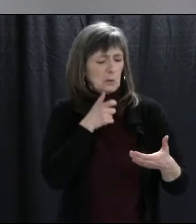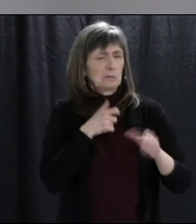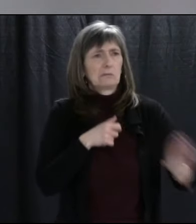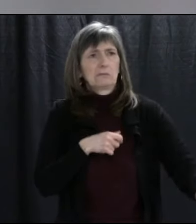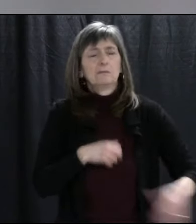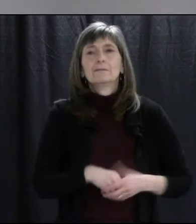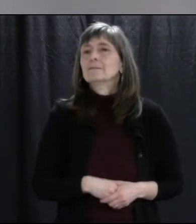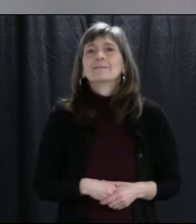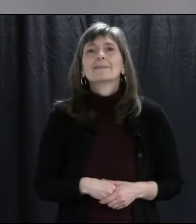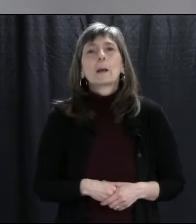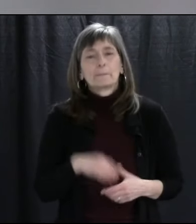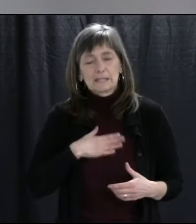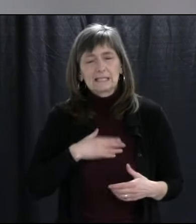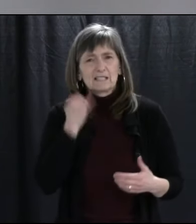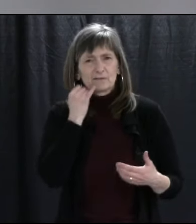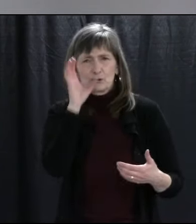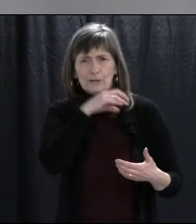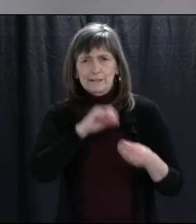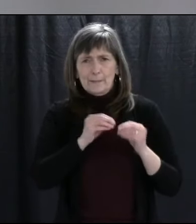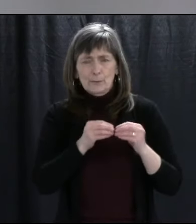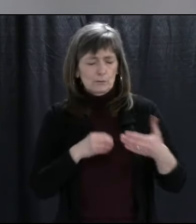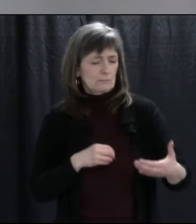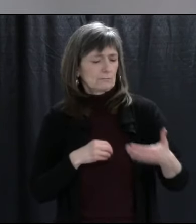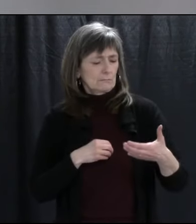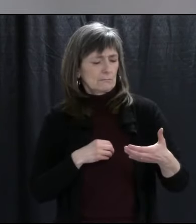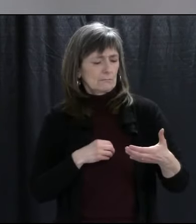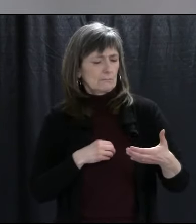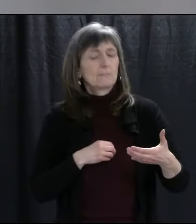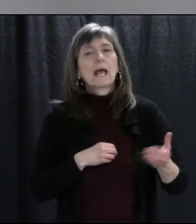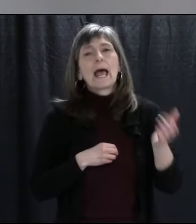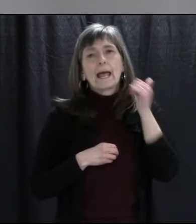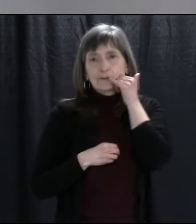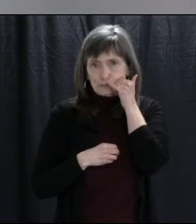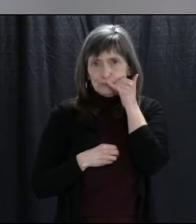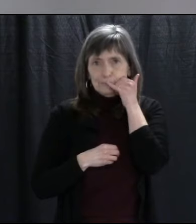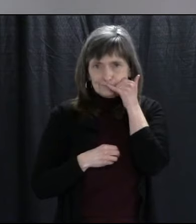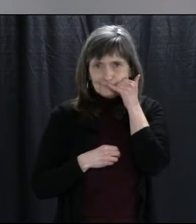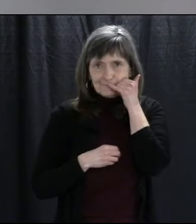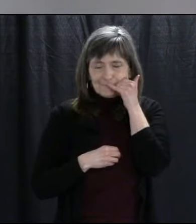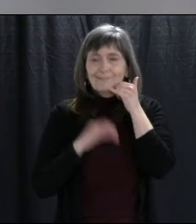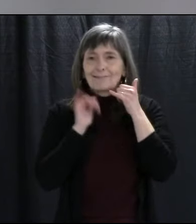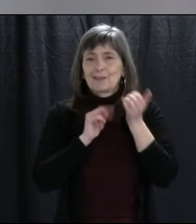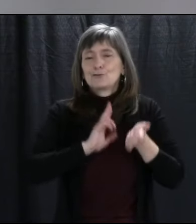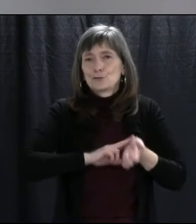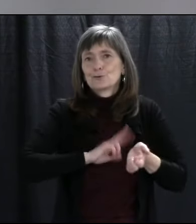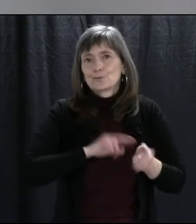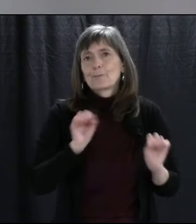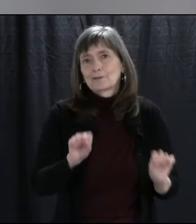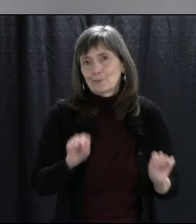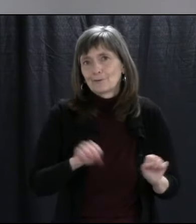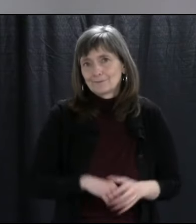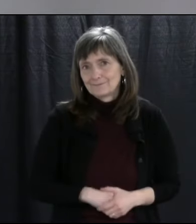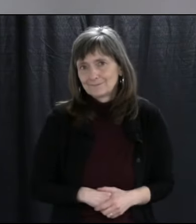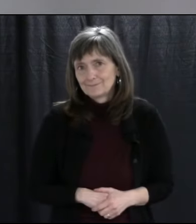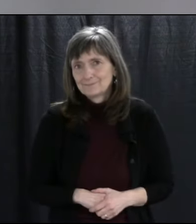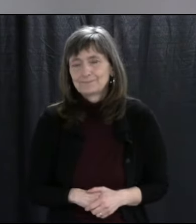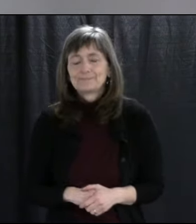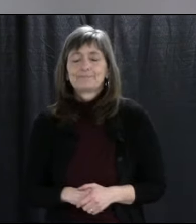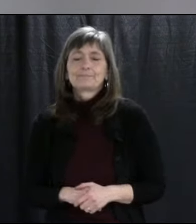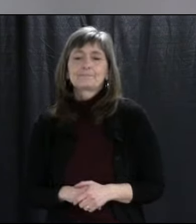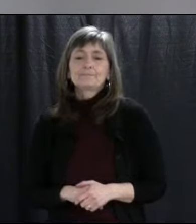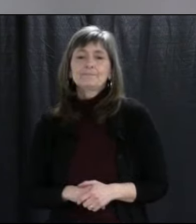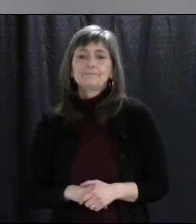get a call back, be prepared and stay near your phone. The important message at the end of all this is